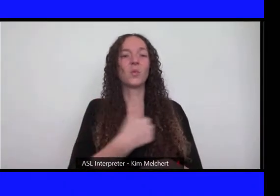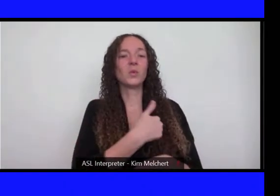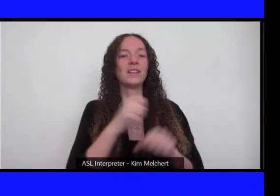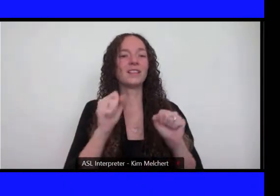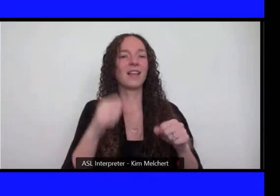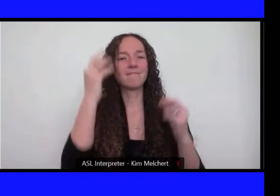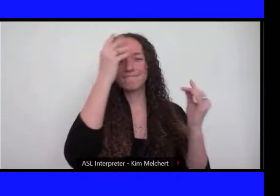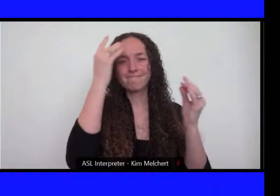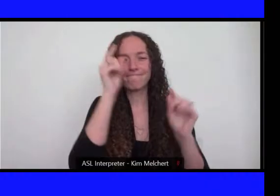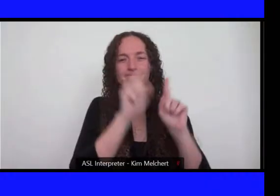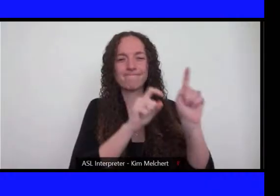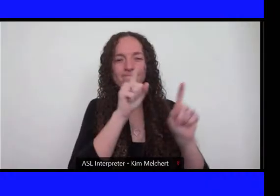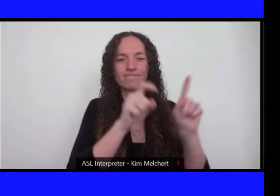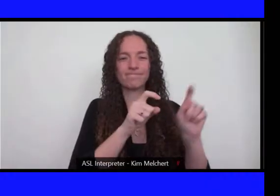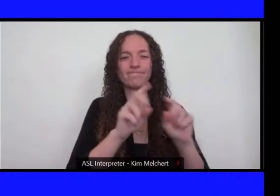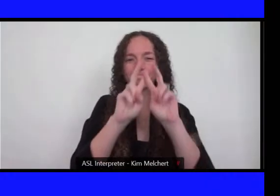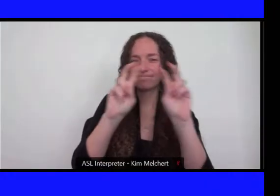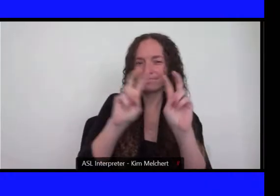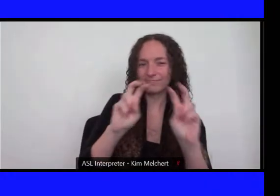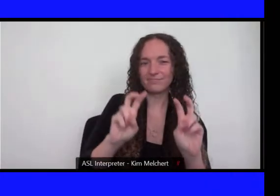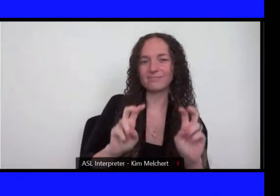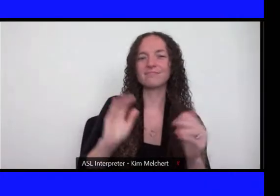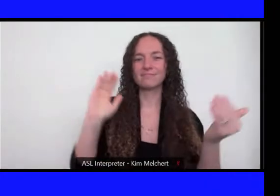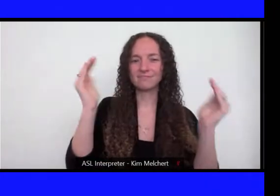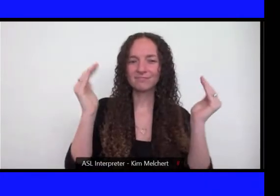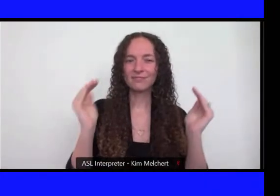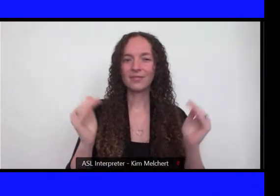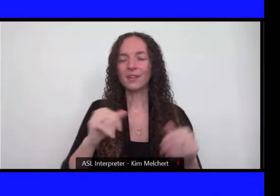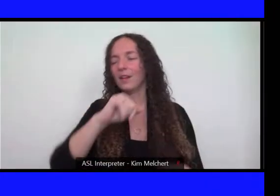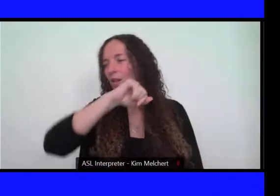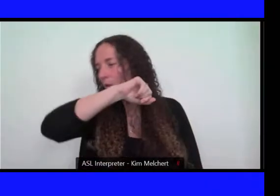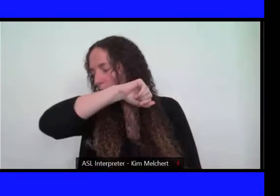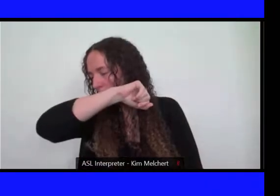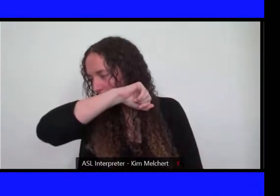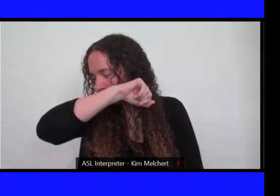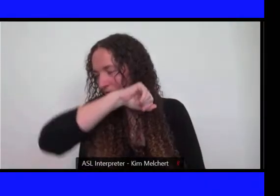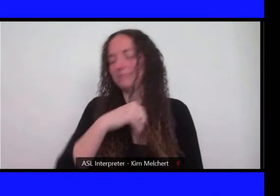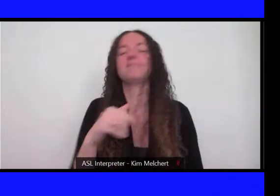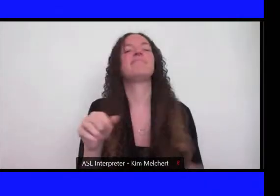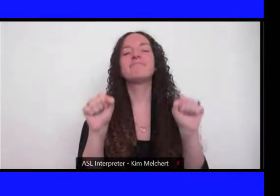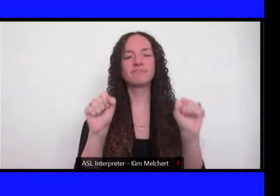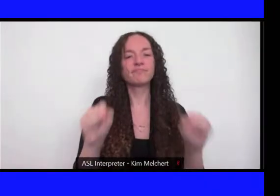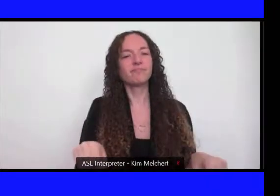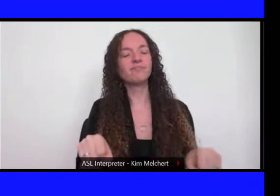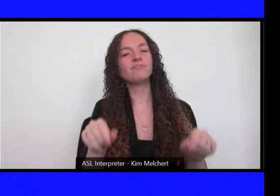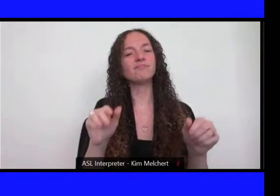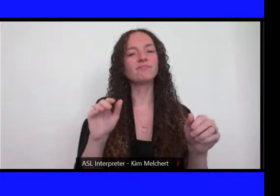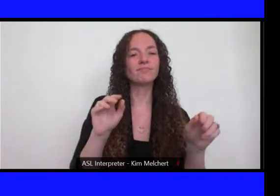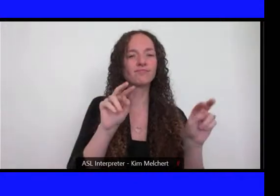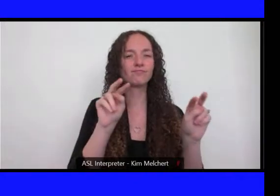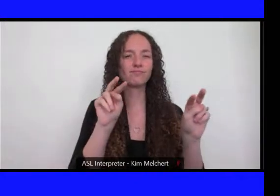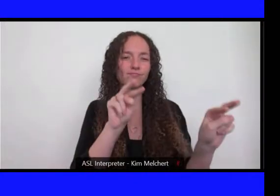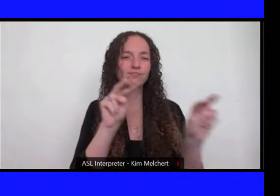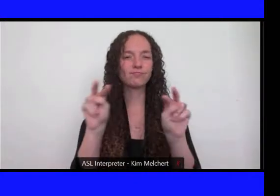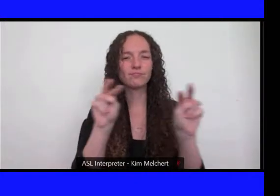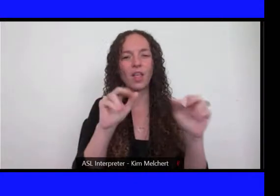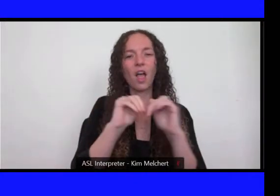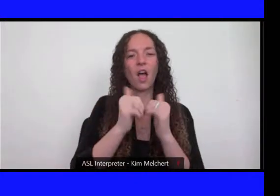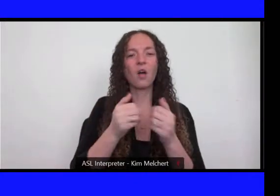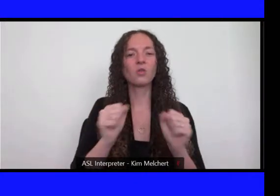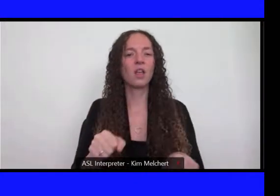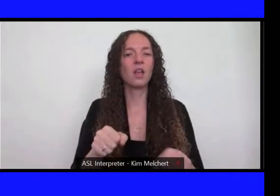better seems for this data hypertension than diabetes, and the reverse comes from the Black African